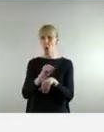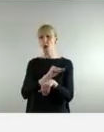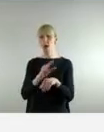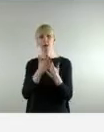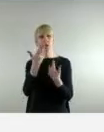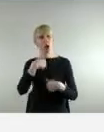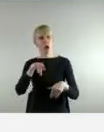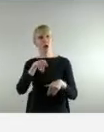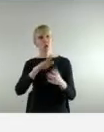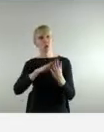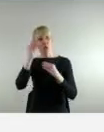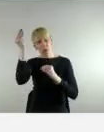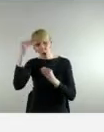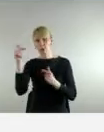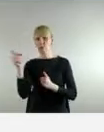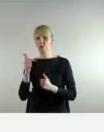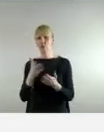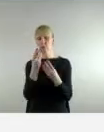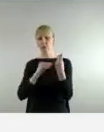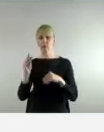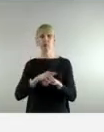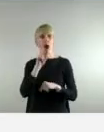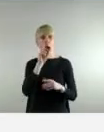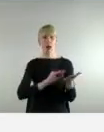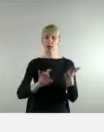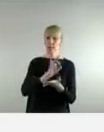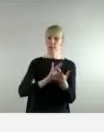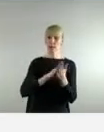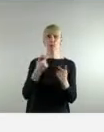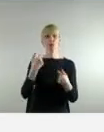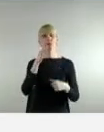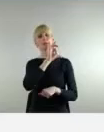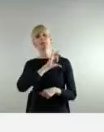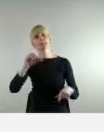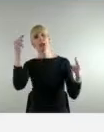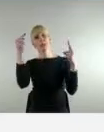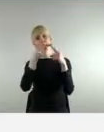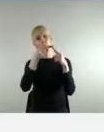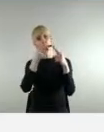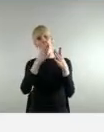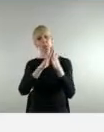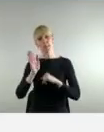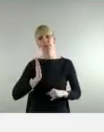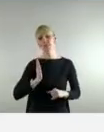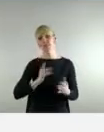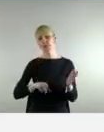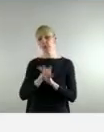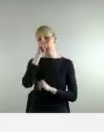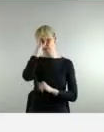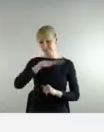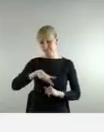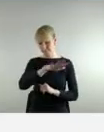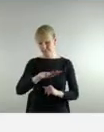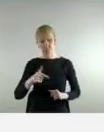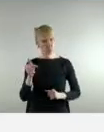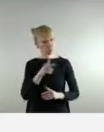prepare to be able to establish security points towards the population. On the map, you can see